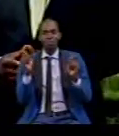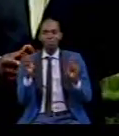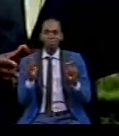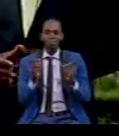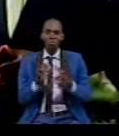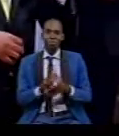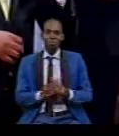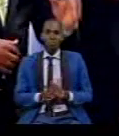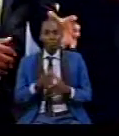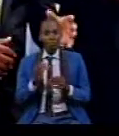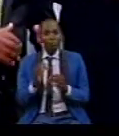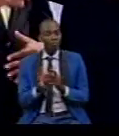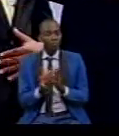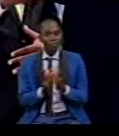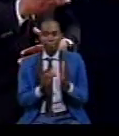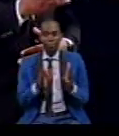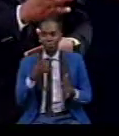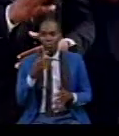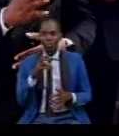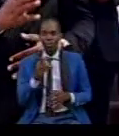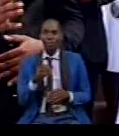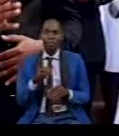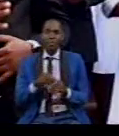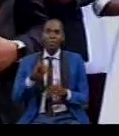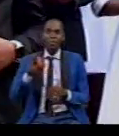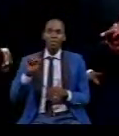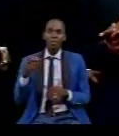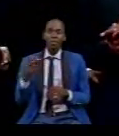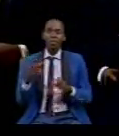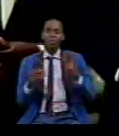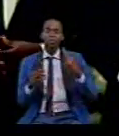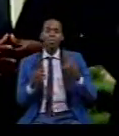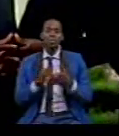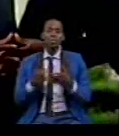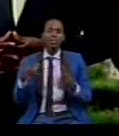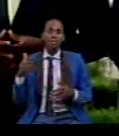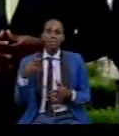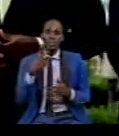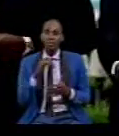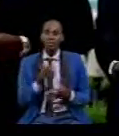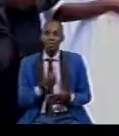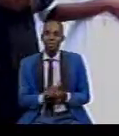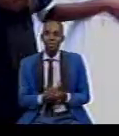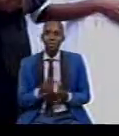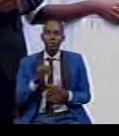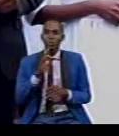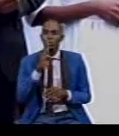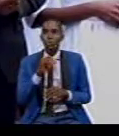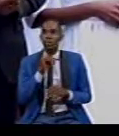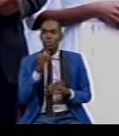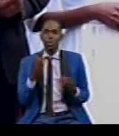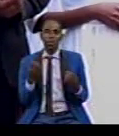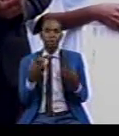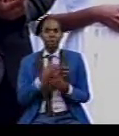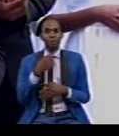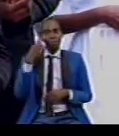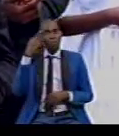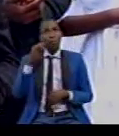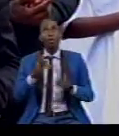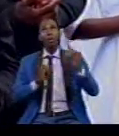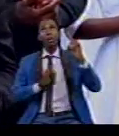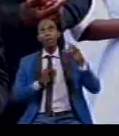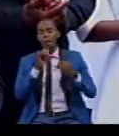hidden practices in our lives. If you stay behind the